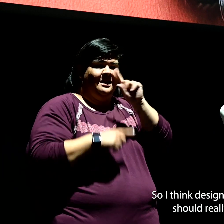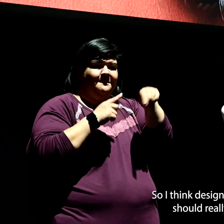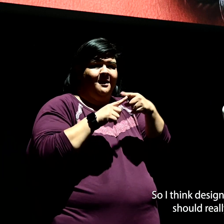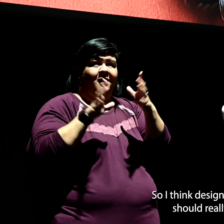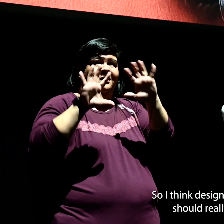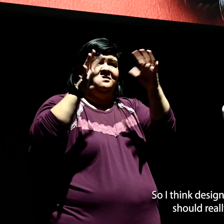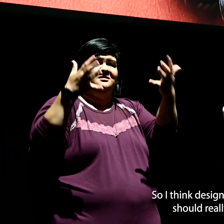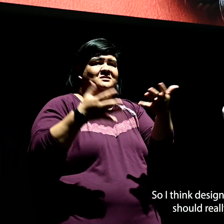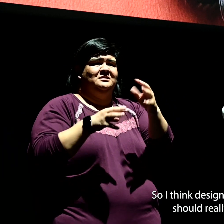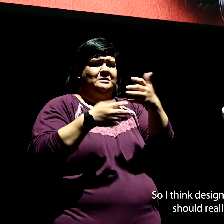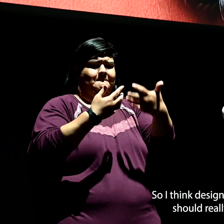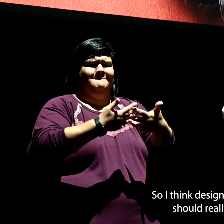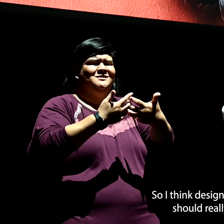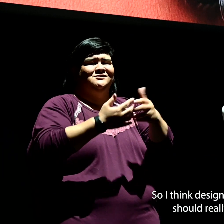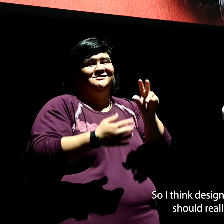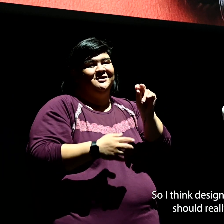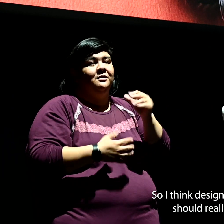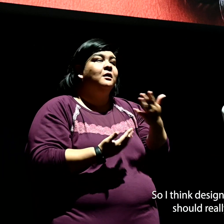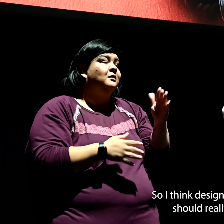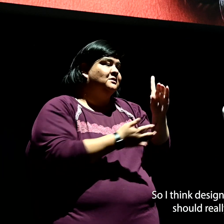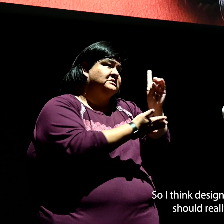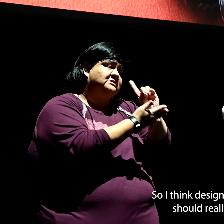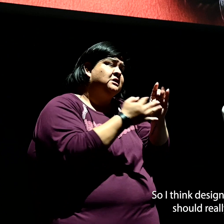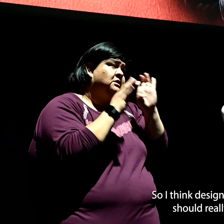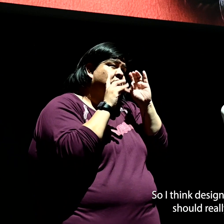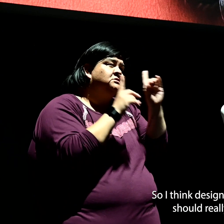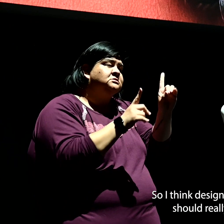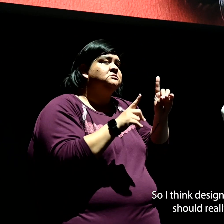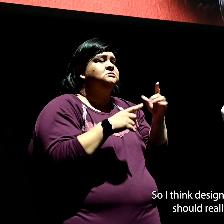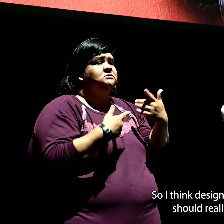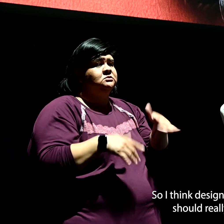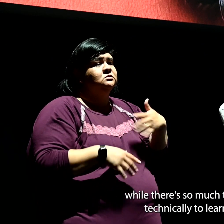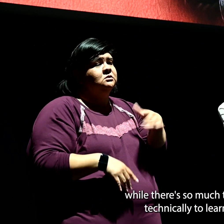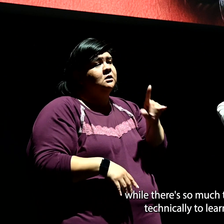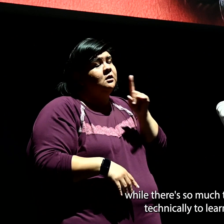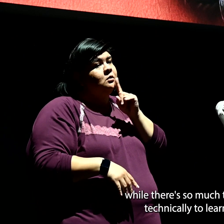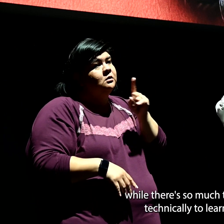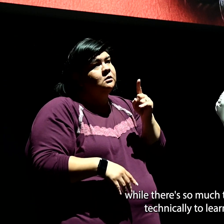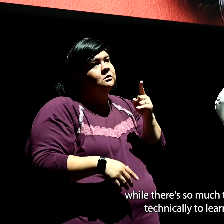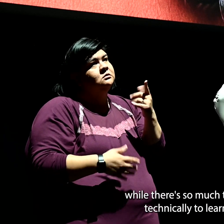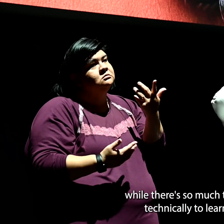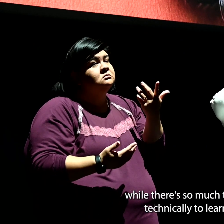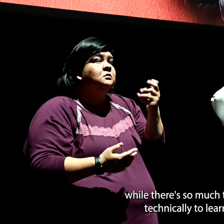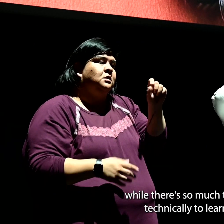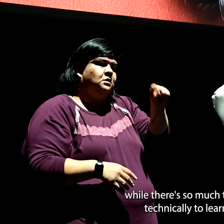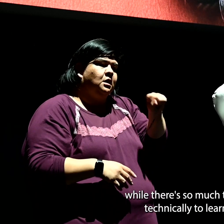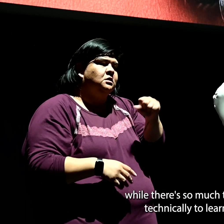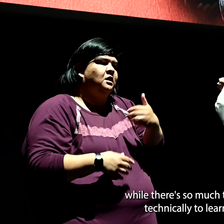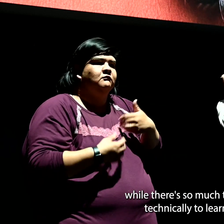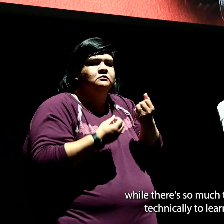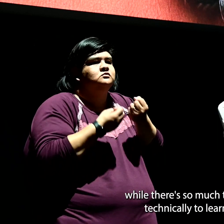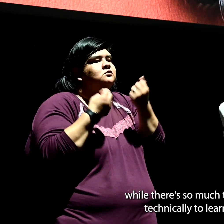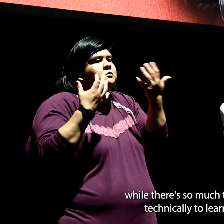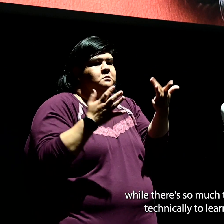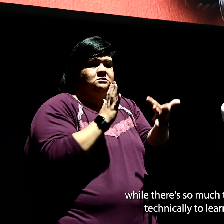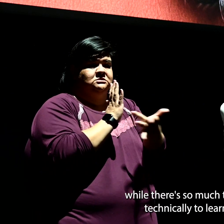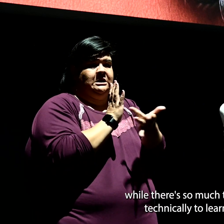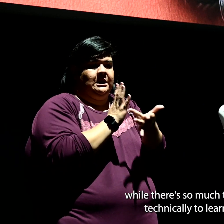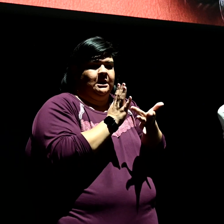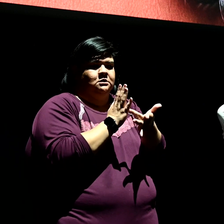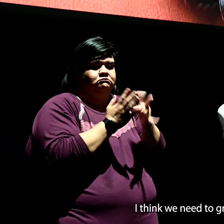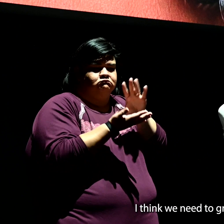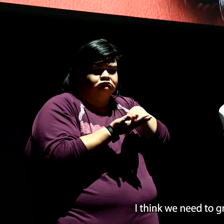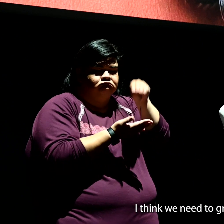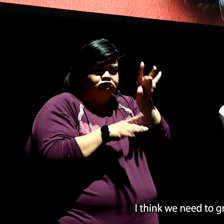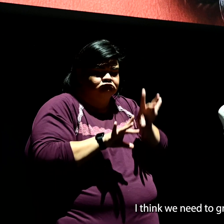So I think design education should really also, while there's so much to learn, so much technically to learn these